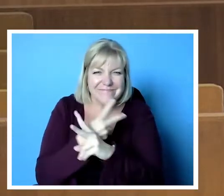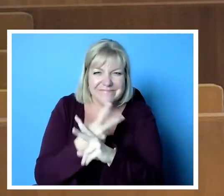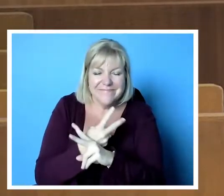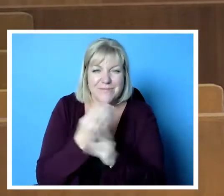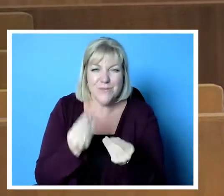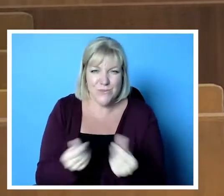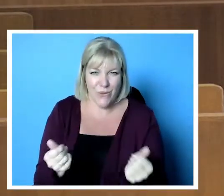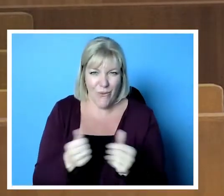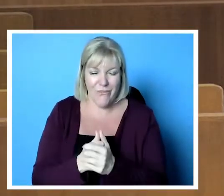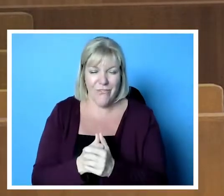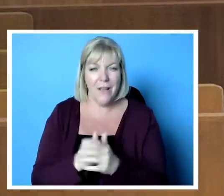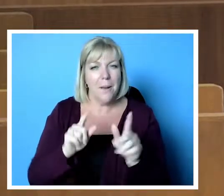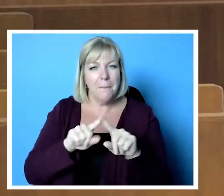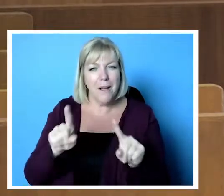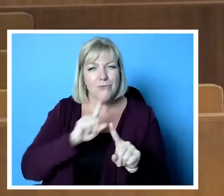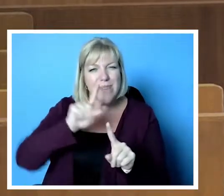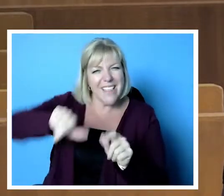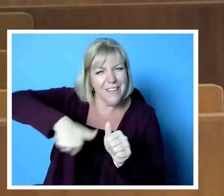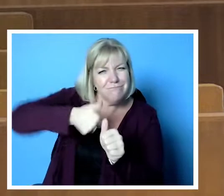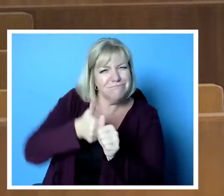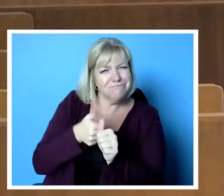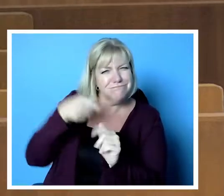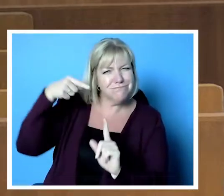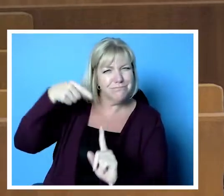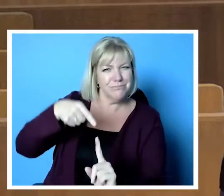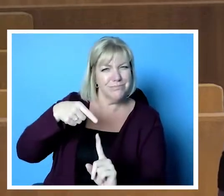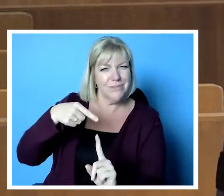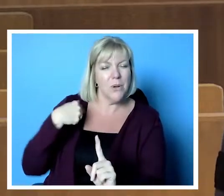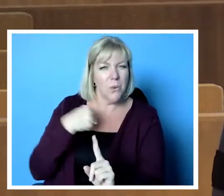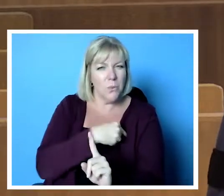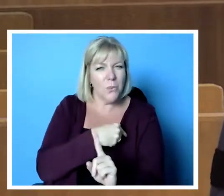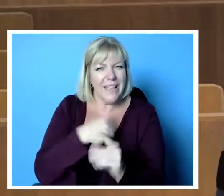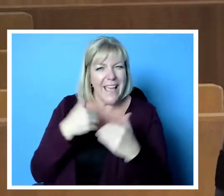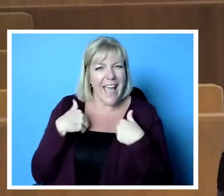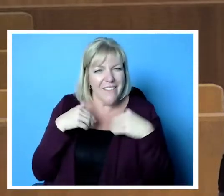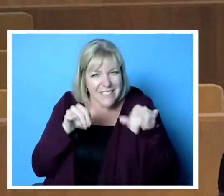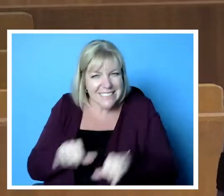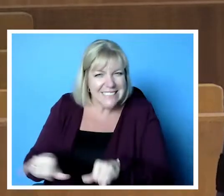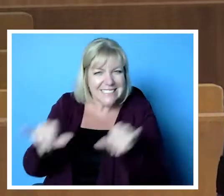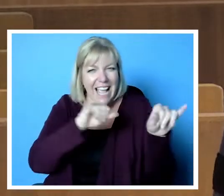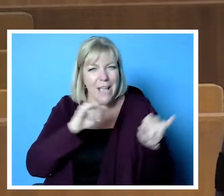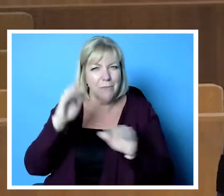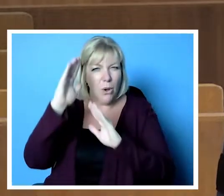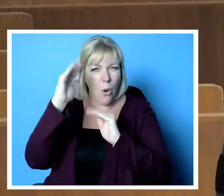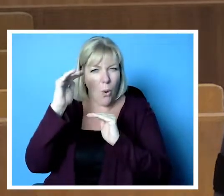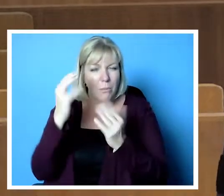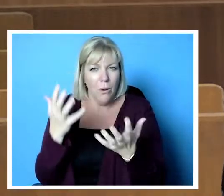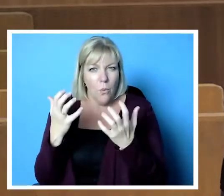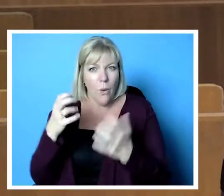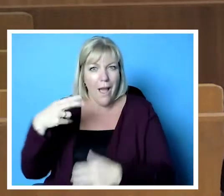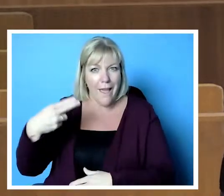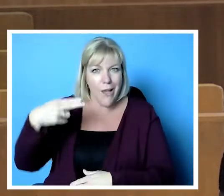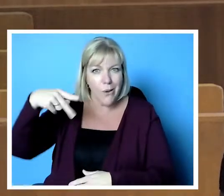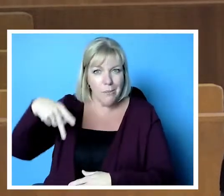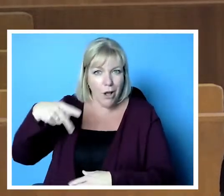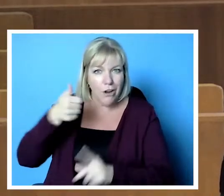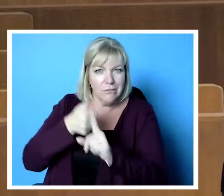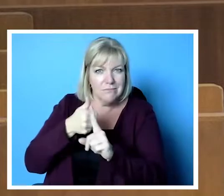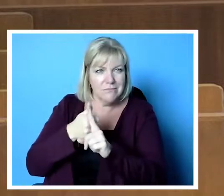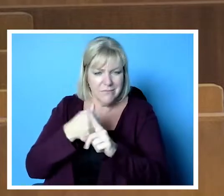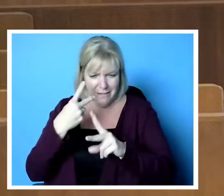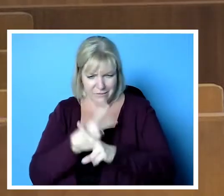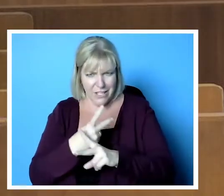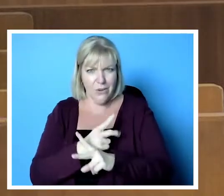at the heart of that narrative is the hope we all have for Harry to discover his place in the